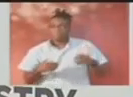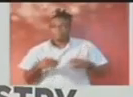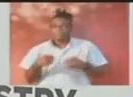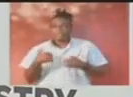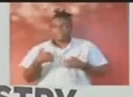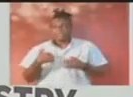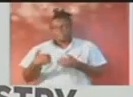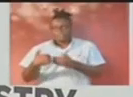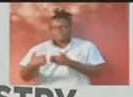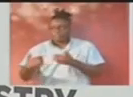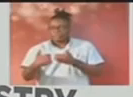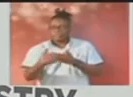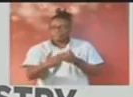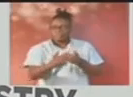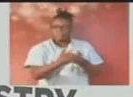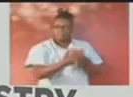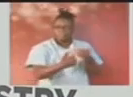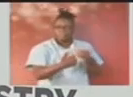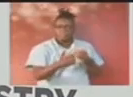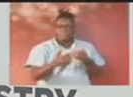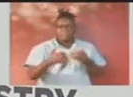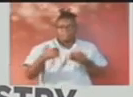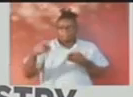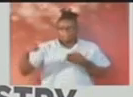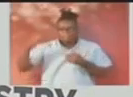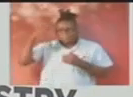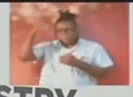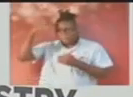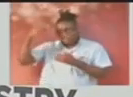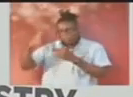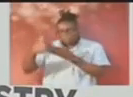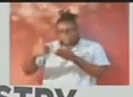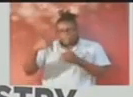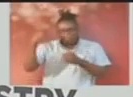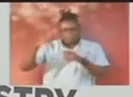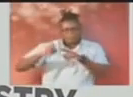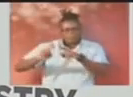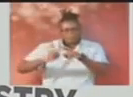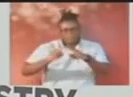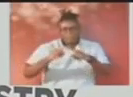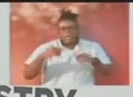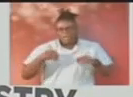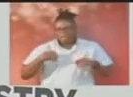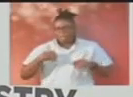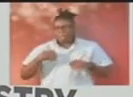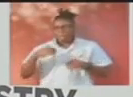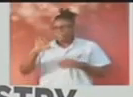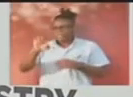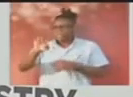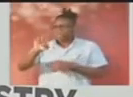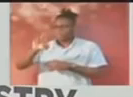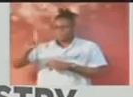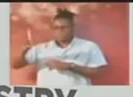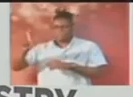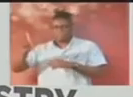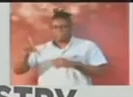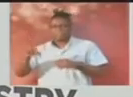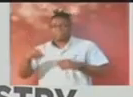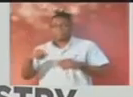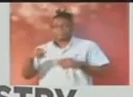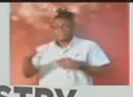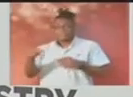part of but separate from the emergency use listing, and pre-qualification is provided in order to